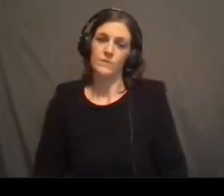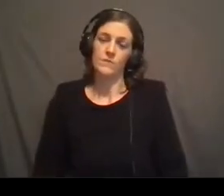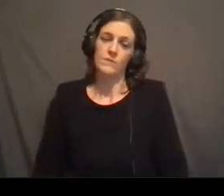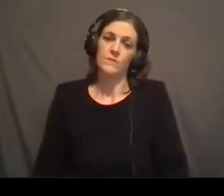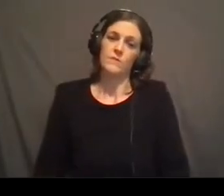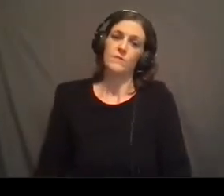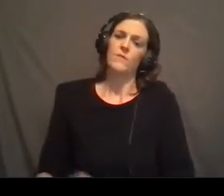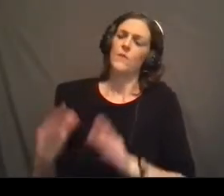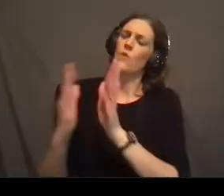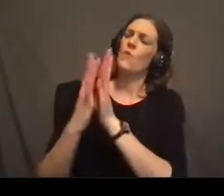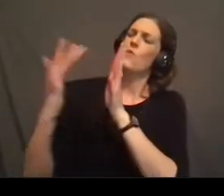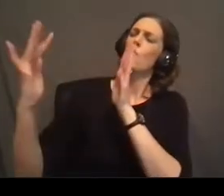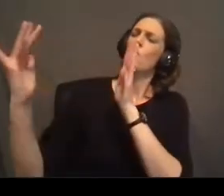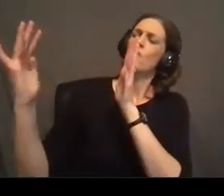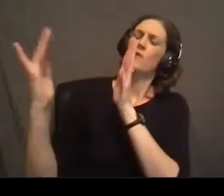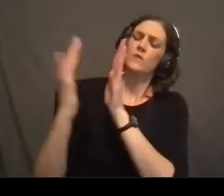Glory to